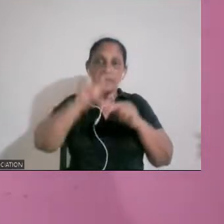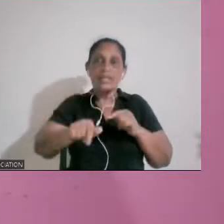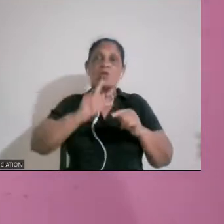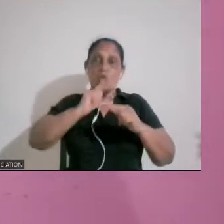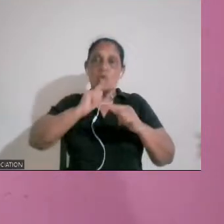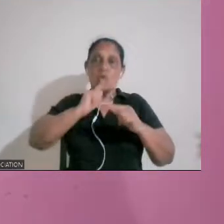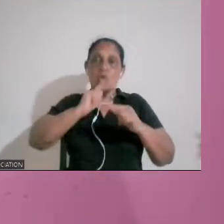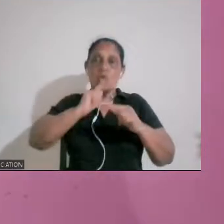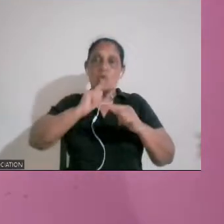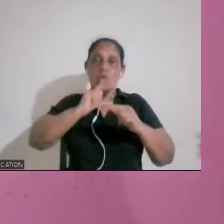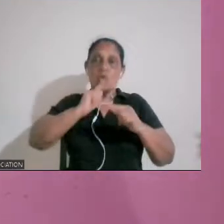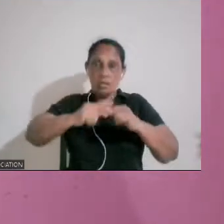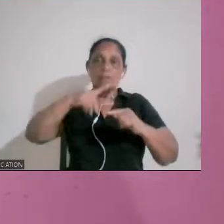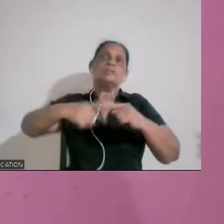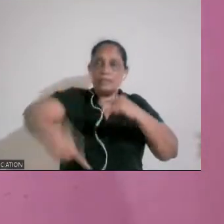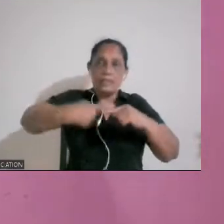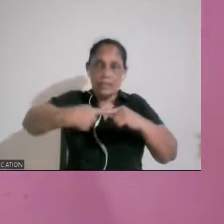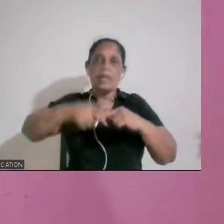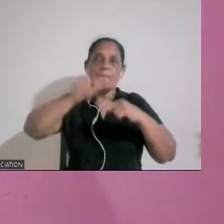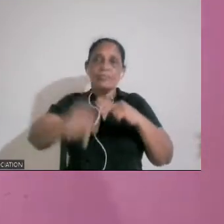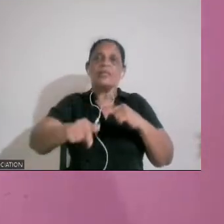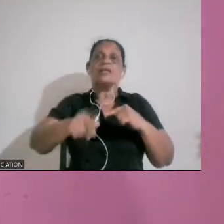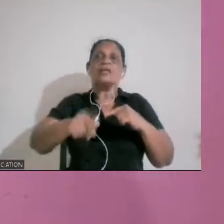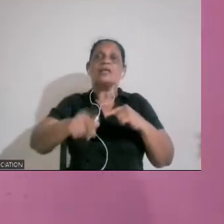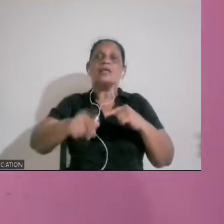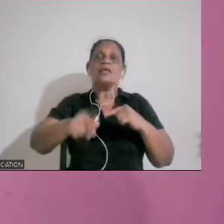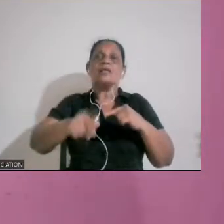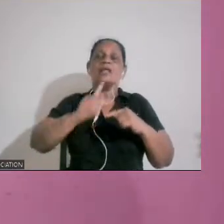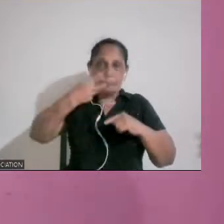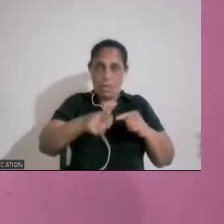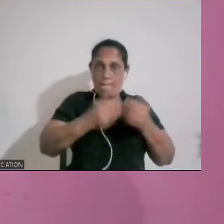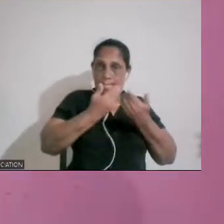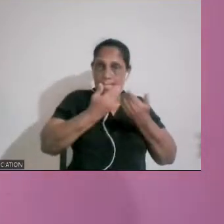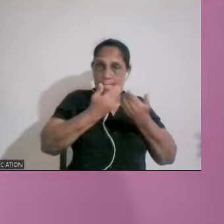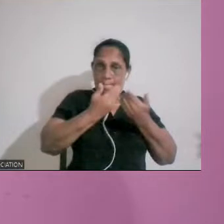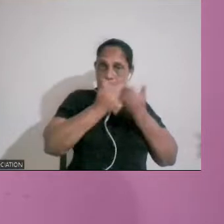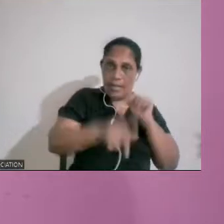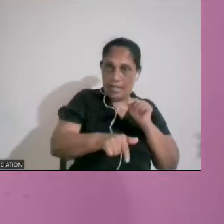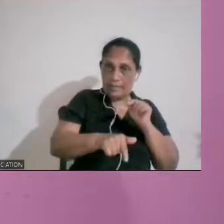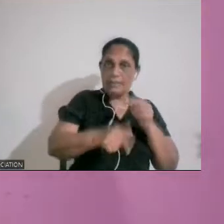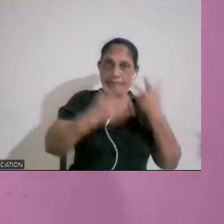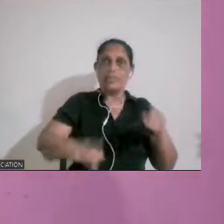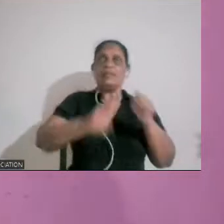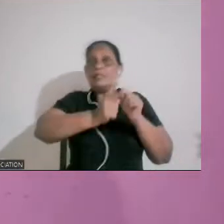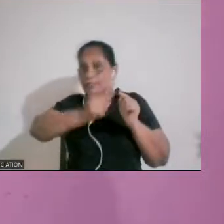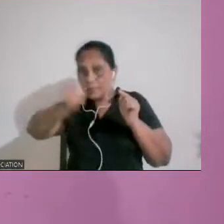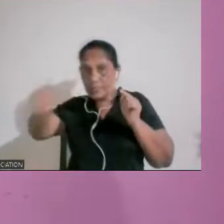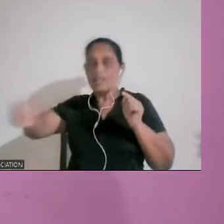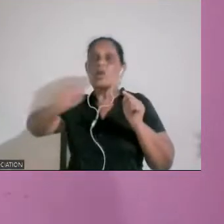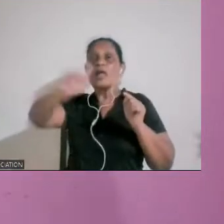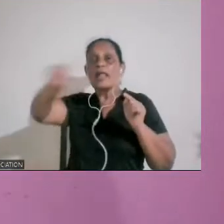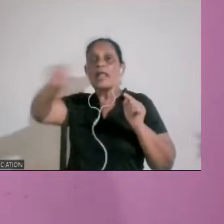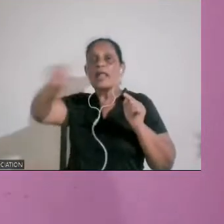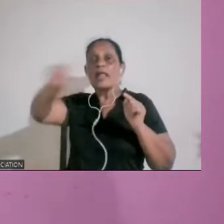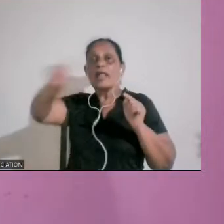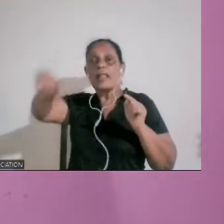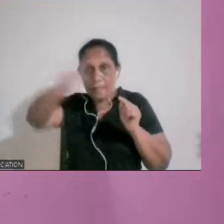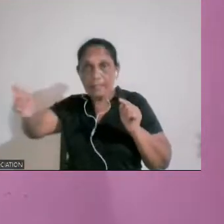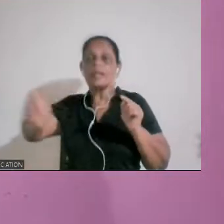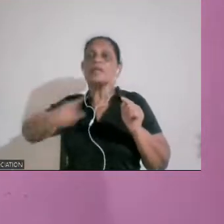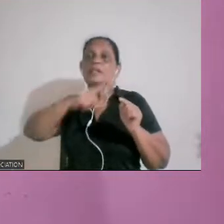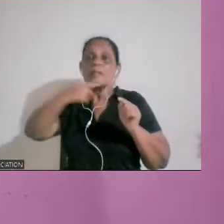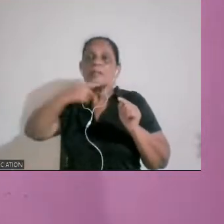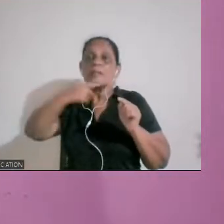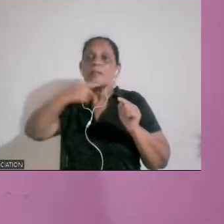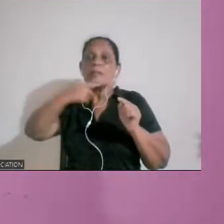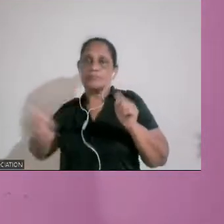days. Now, when we say menstrual cycle, what we mean by that is the first day of your period, the time duration between the first day of your period till